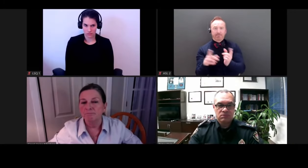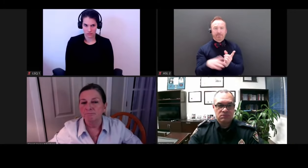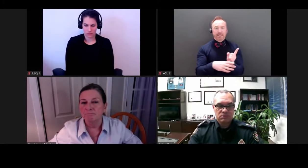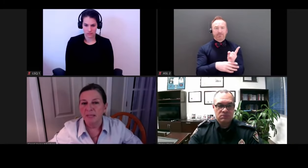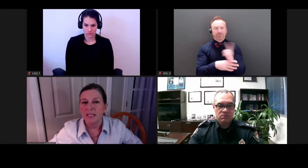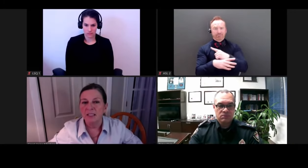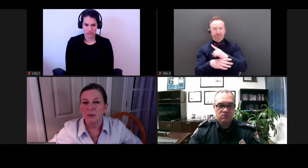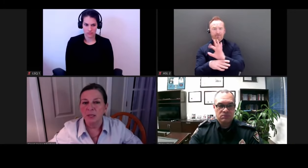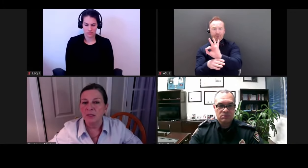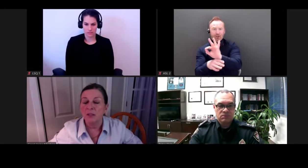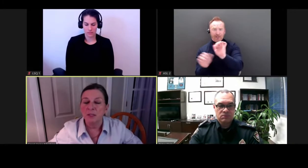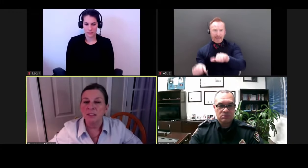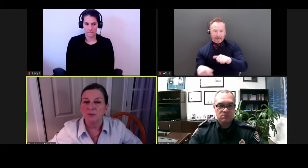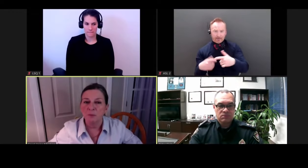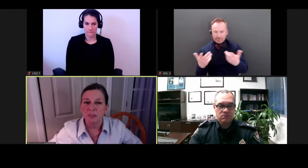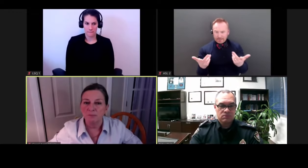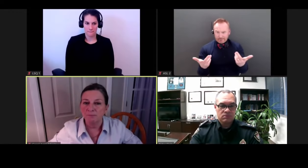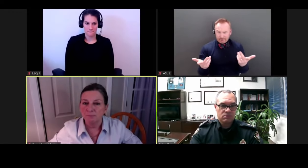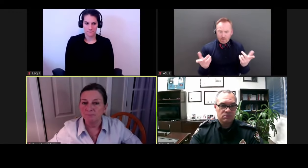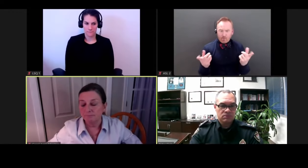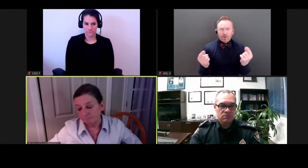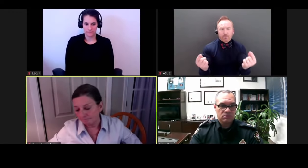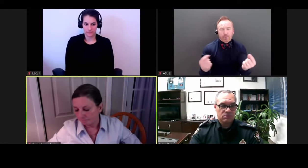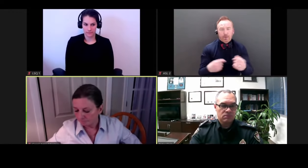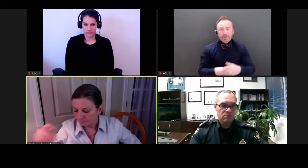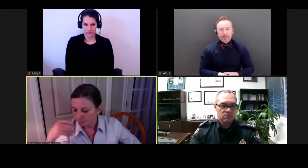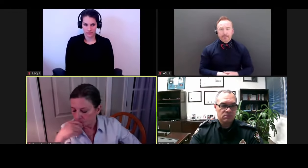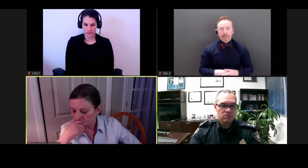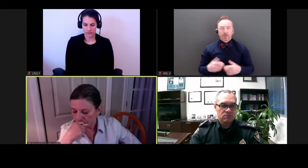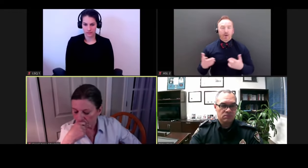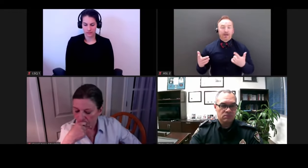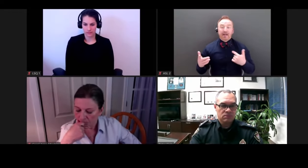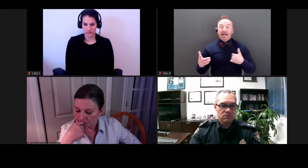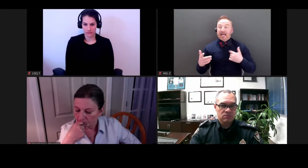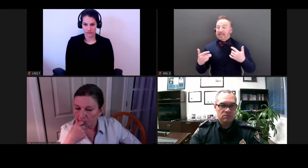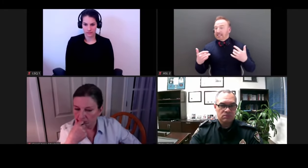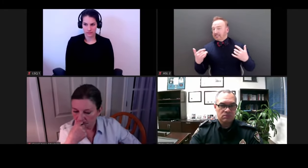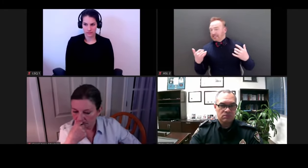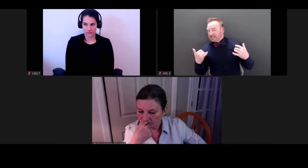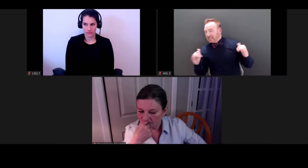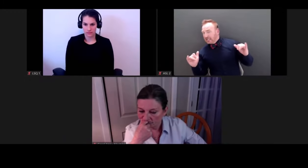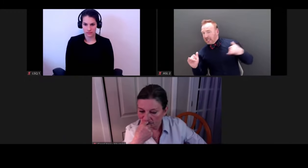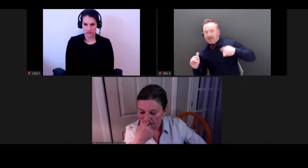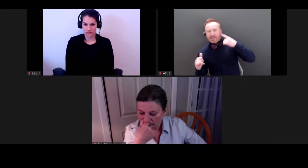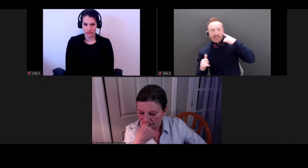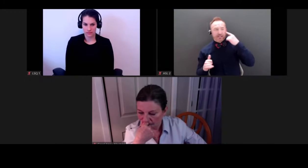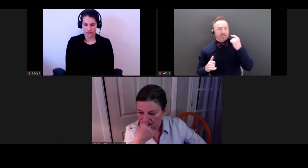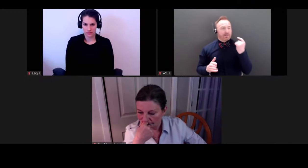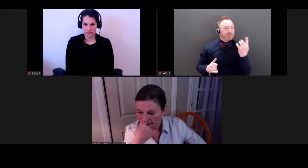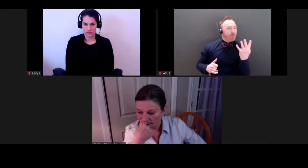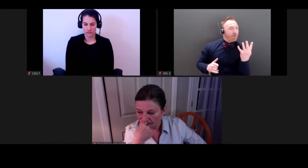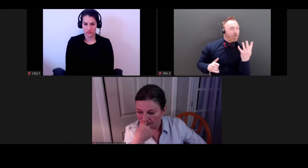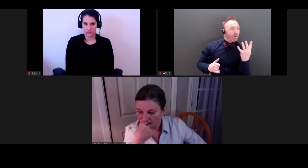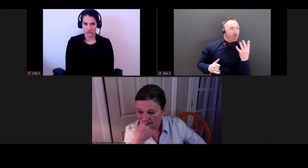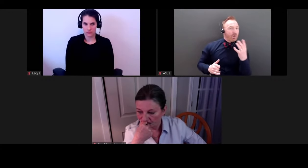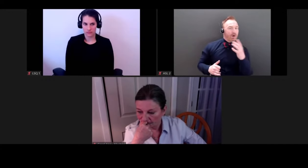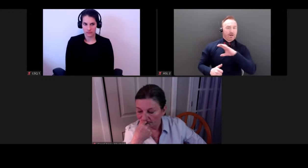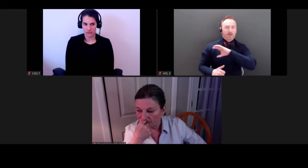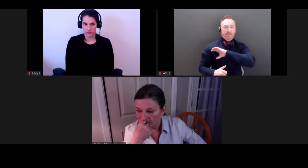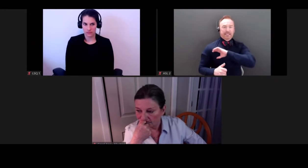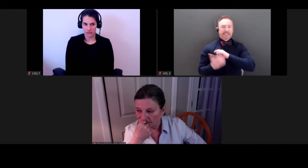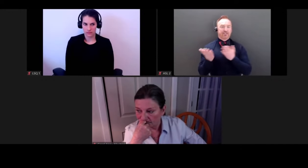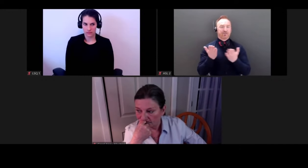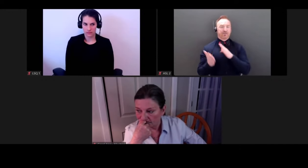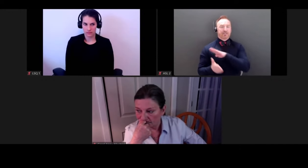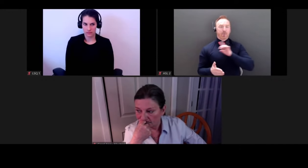We'll stick to one. Thanks. Thank you. That's it for me then. Thank you. We still have four. That's our four Police Service Board members. So we have